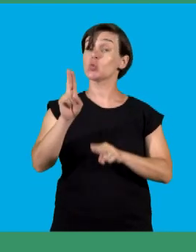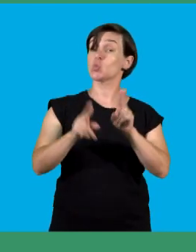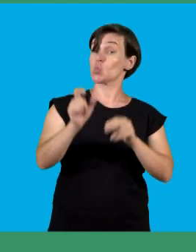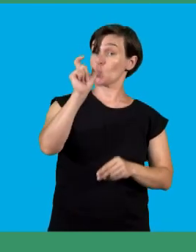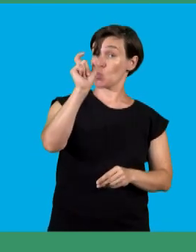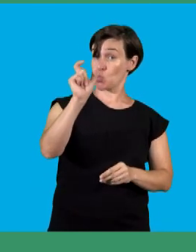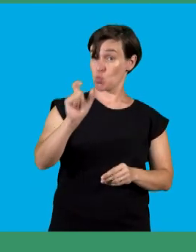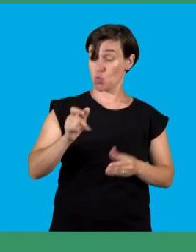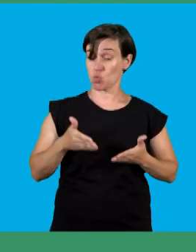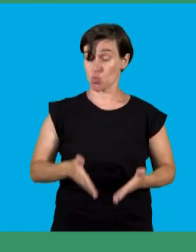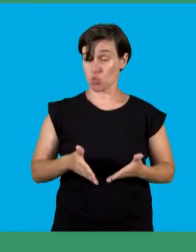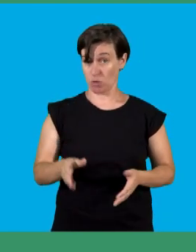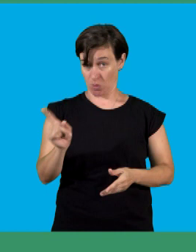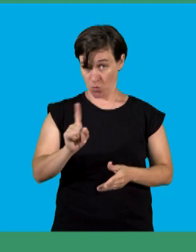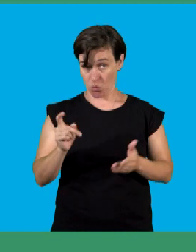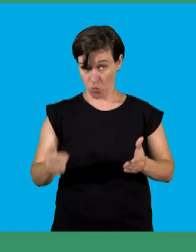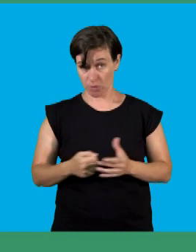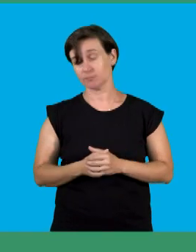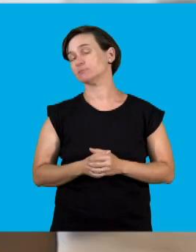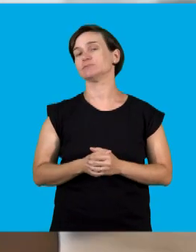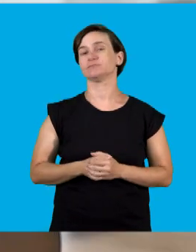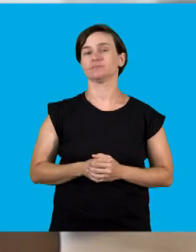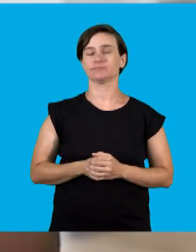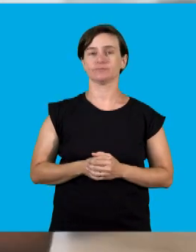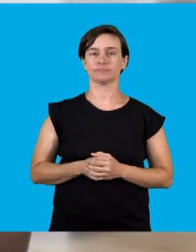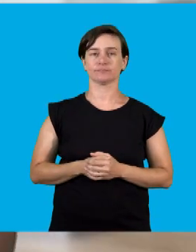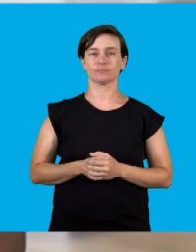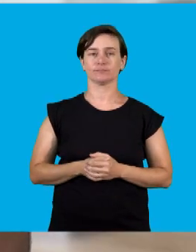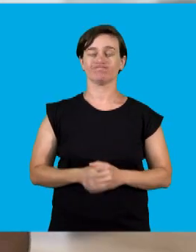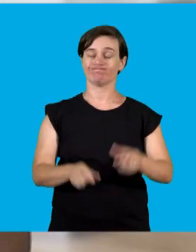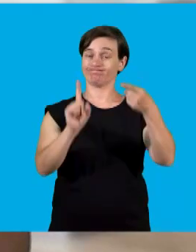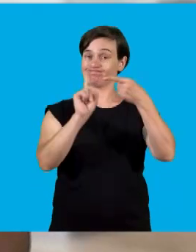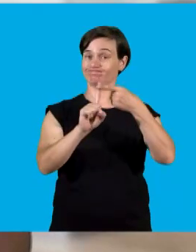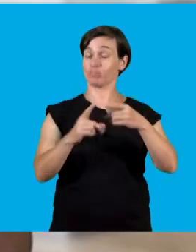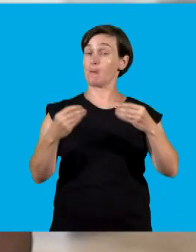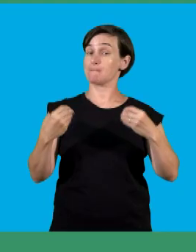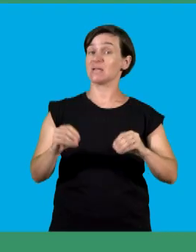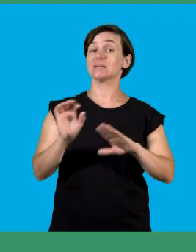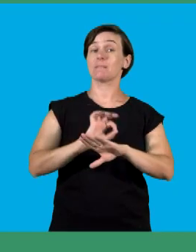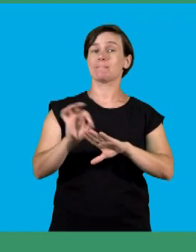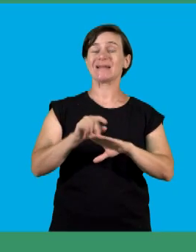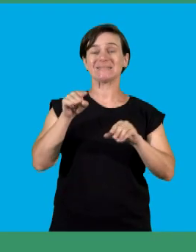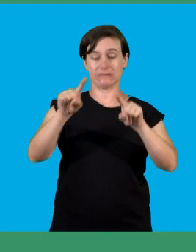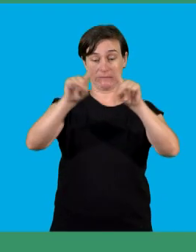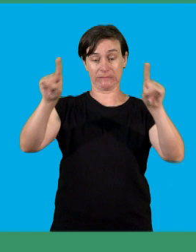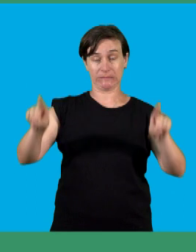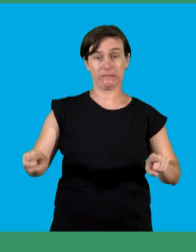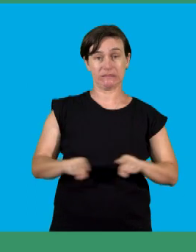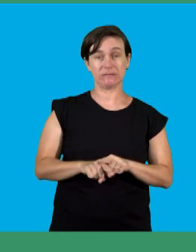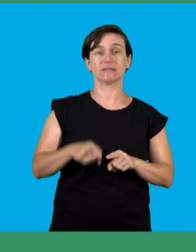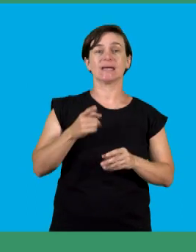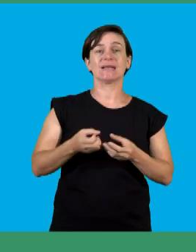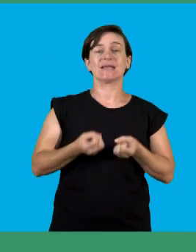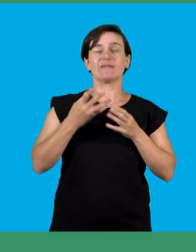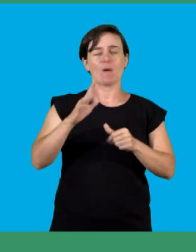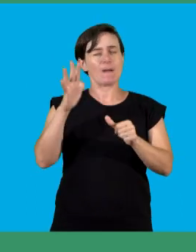that we will be finding or coming across in this topic. Business plan, a document that outlines the